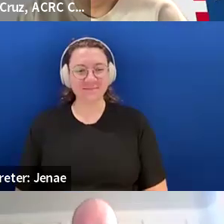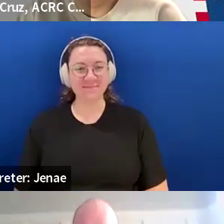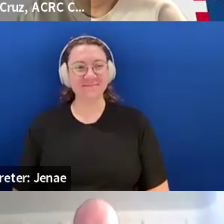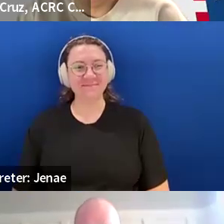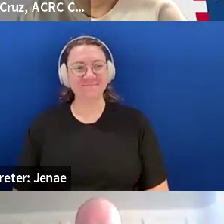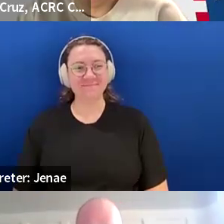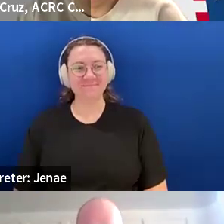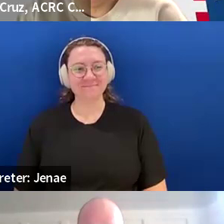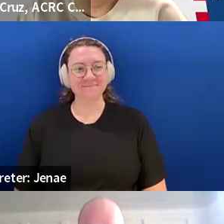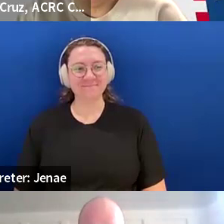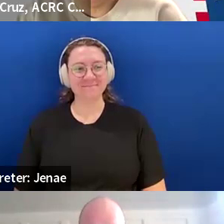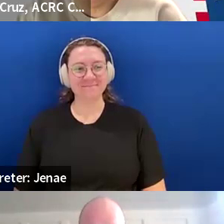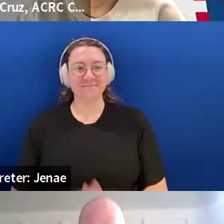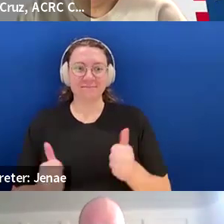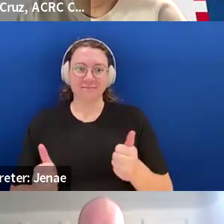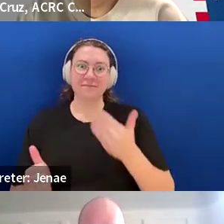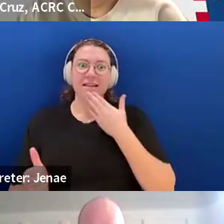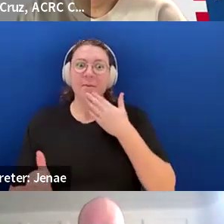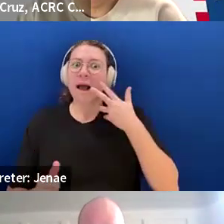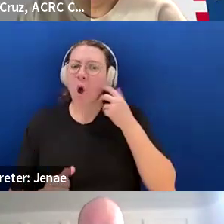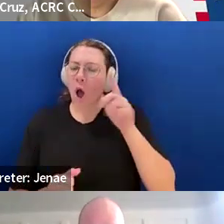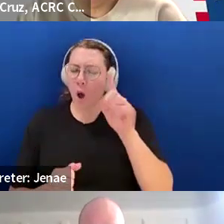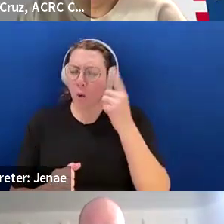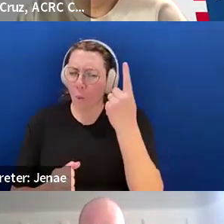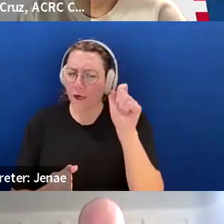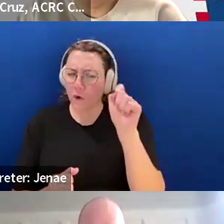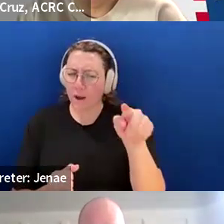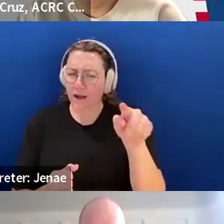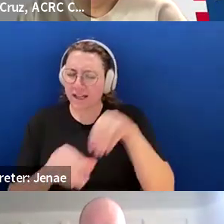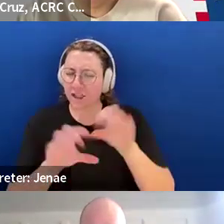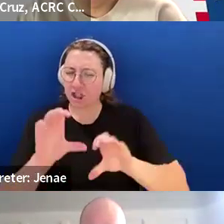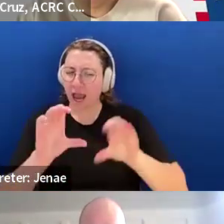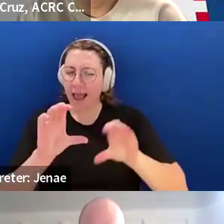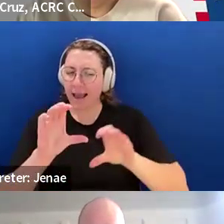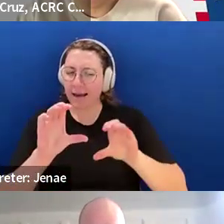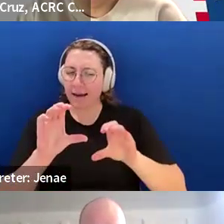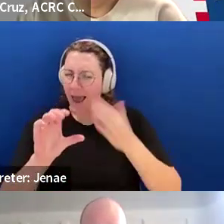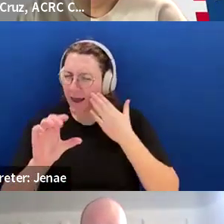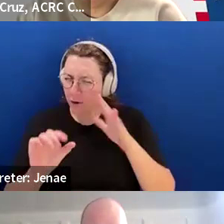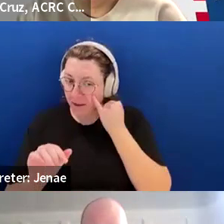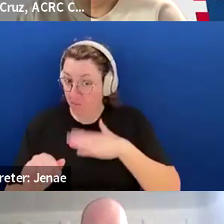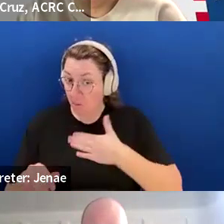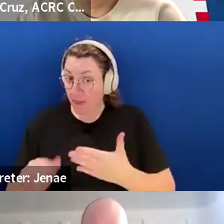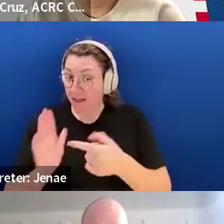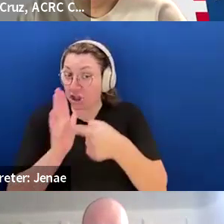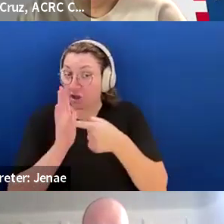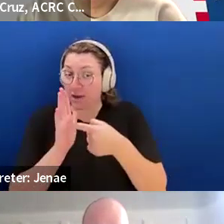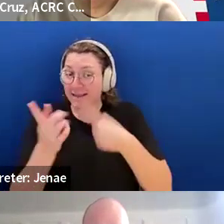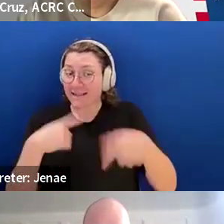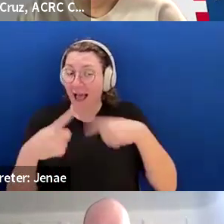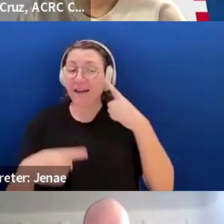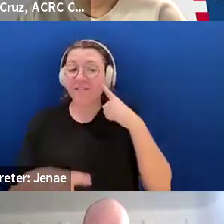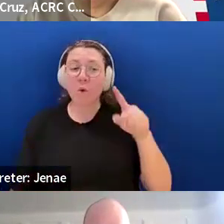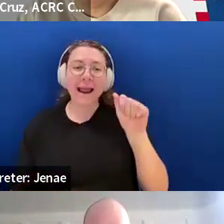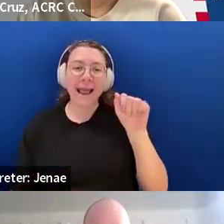much. Thank you so much, Michael. There was actually one question for you in the chat. I don't know if you'd be willing to show us the sign for